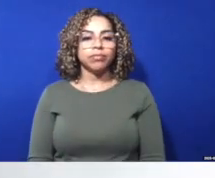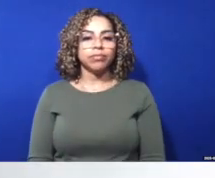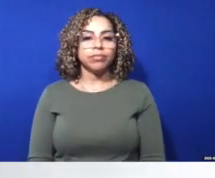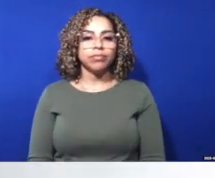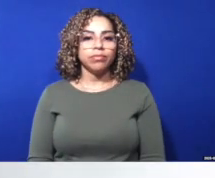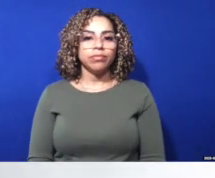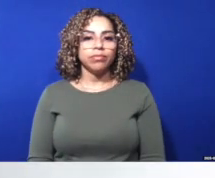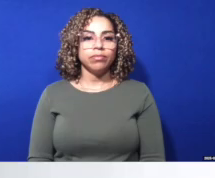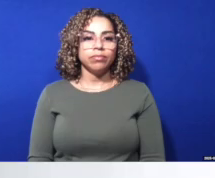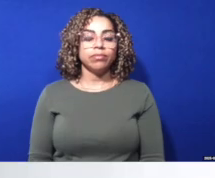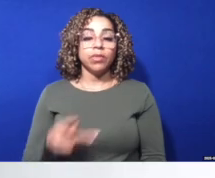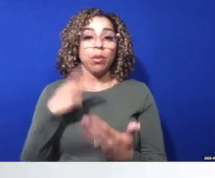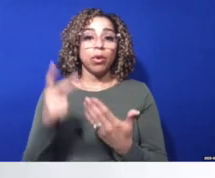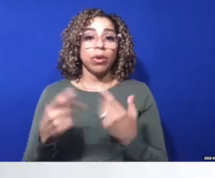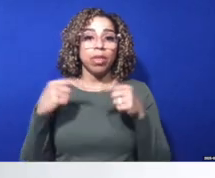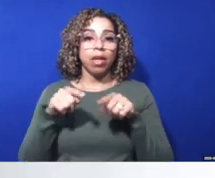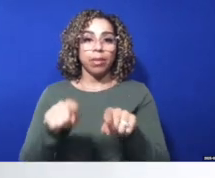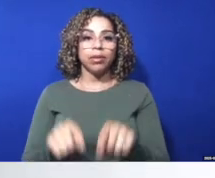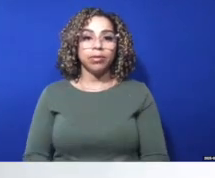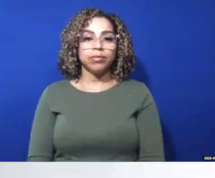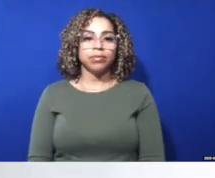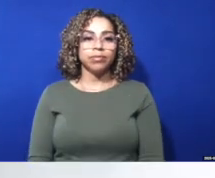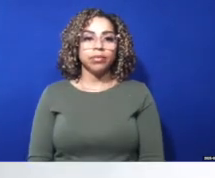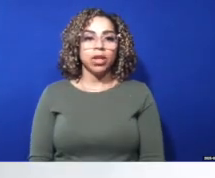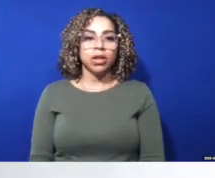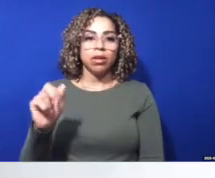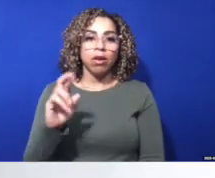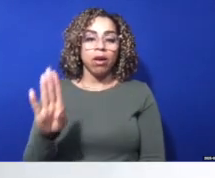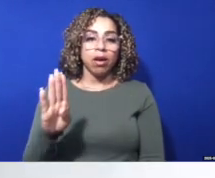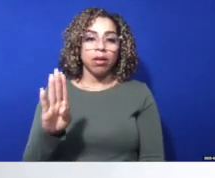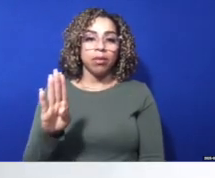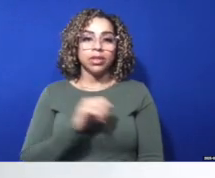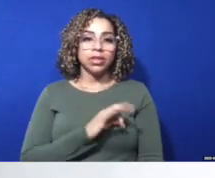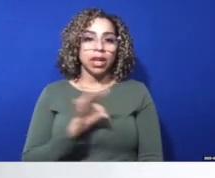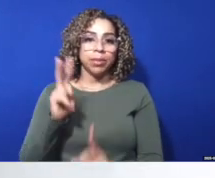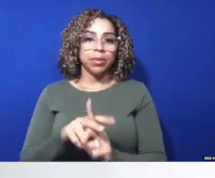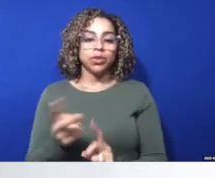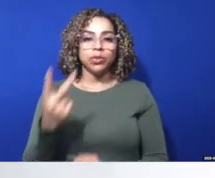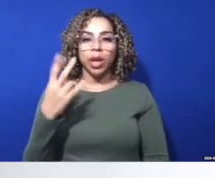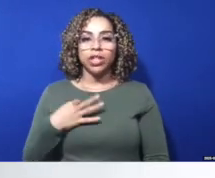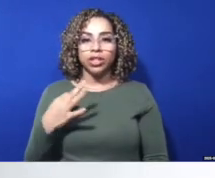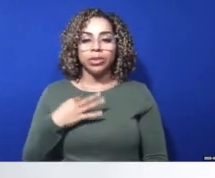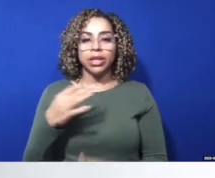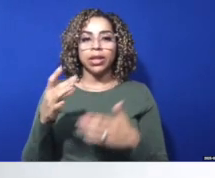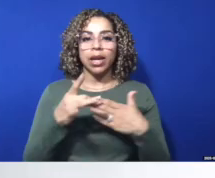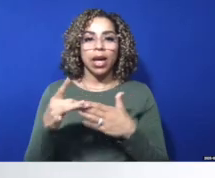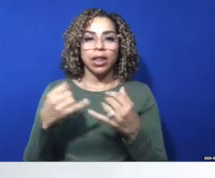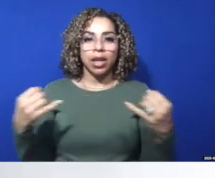So for program alignment, first, CARB staff aim to implement 2 eligibility guidelines that the board previously